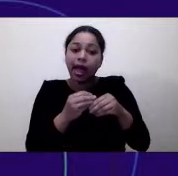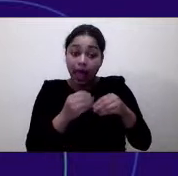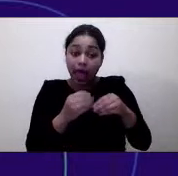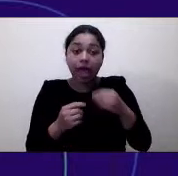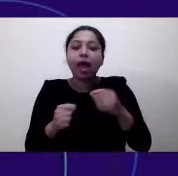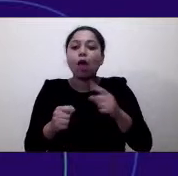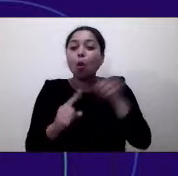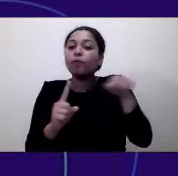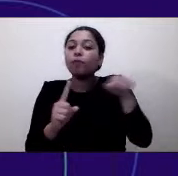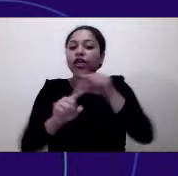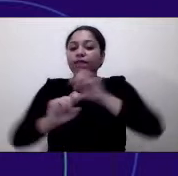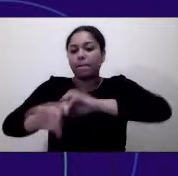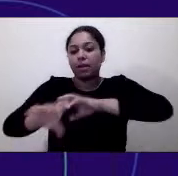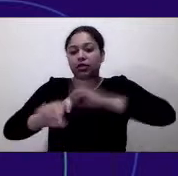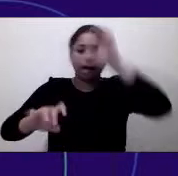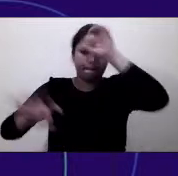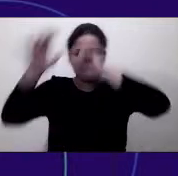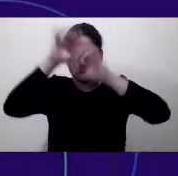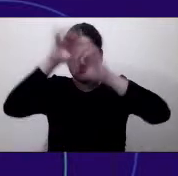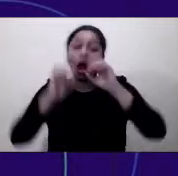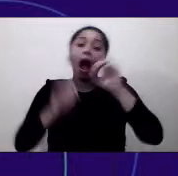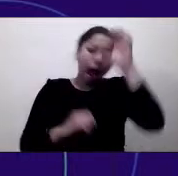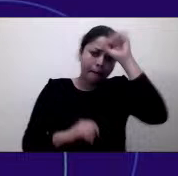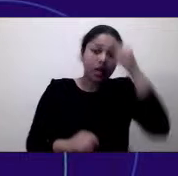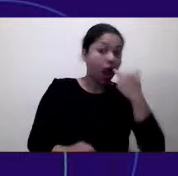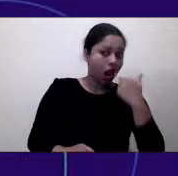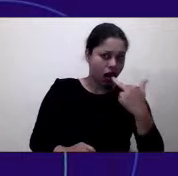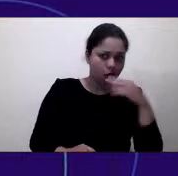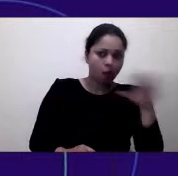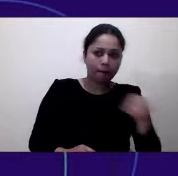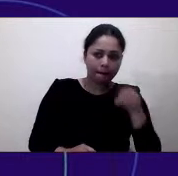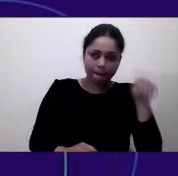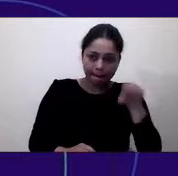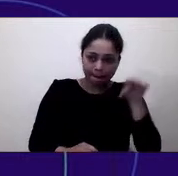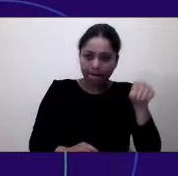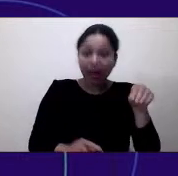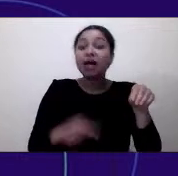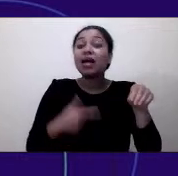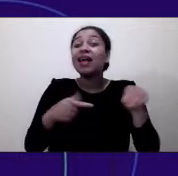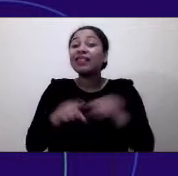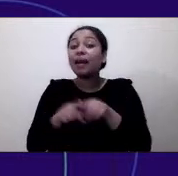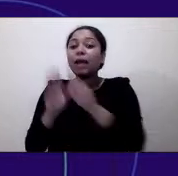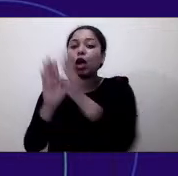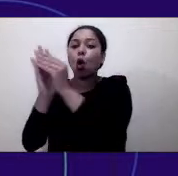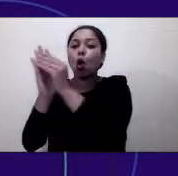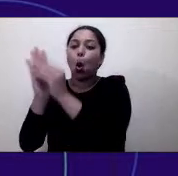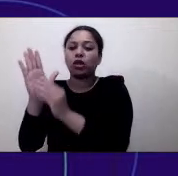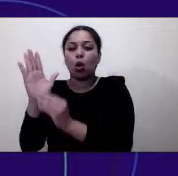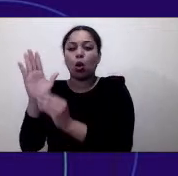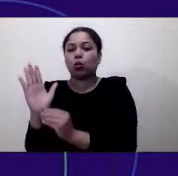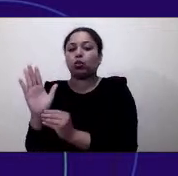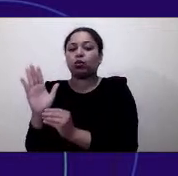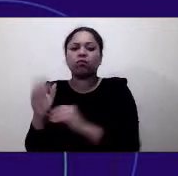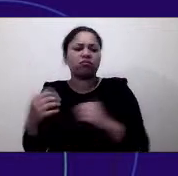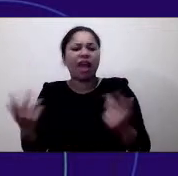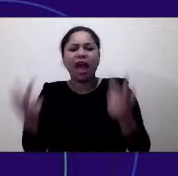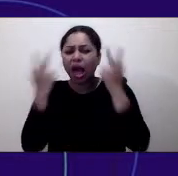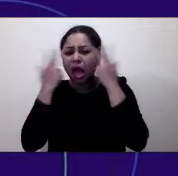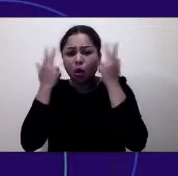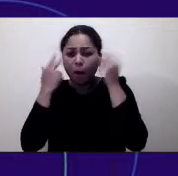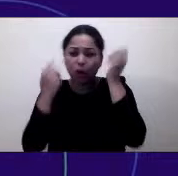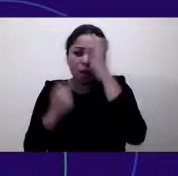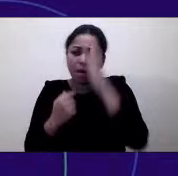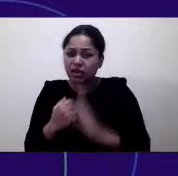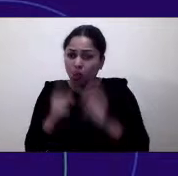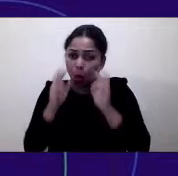the language itself, but also different contents, yes. So this is actually very common in Brazil when we think about private schools